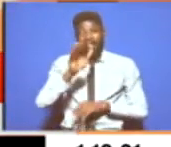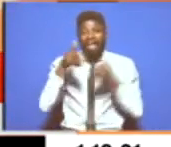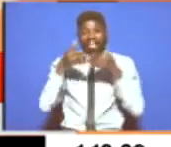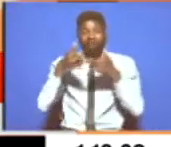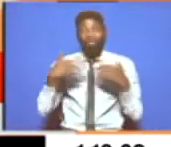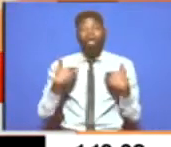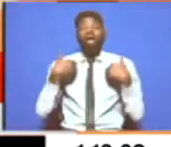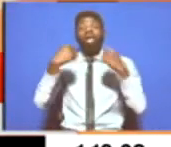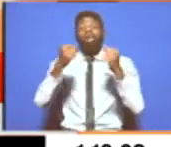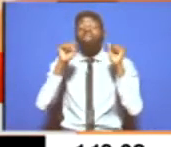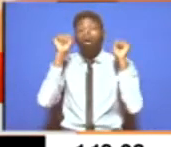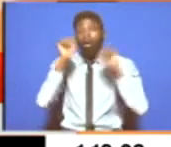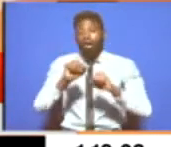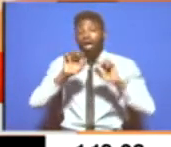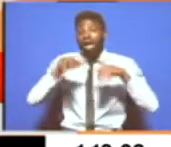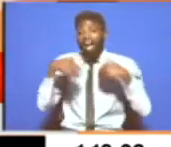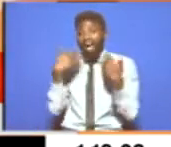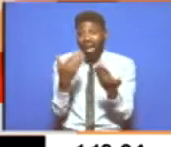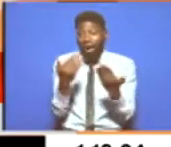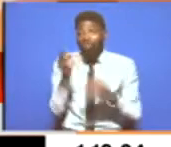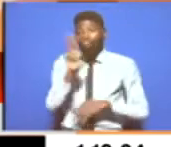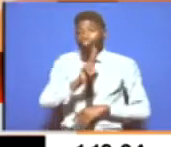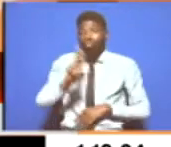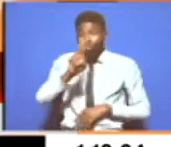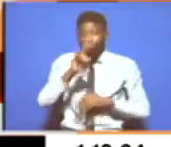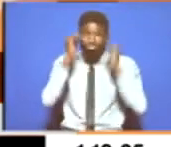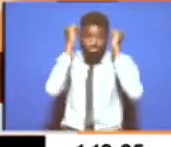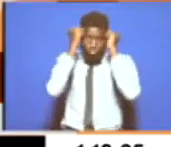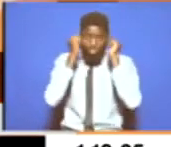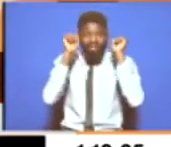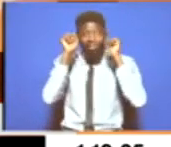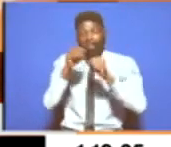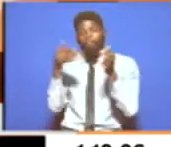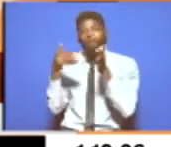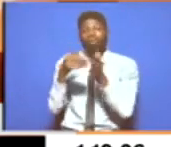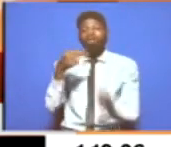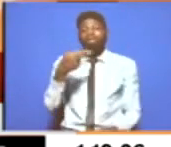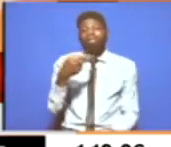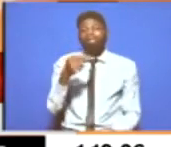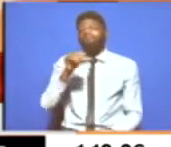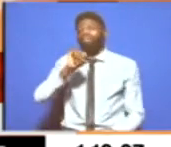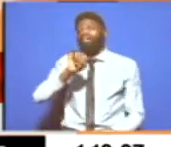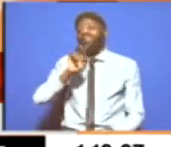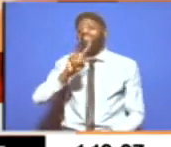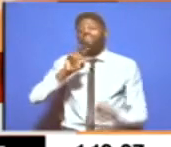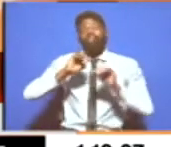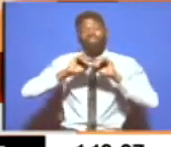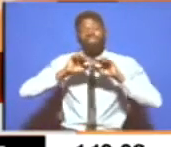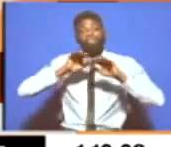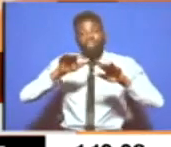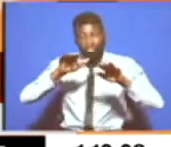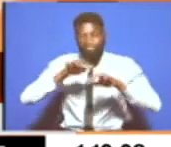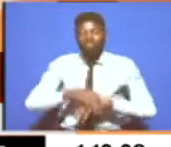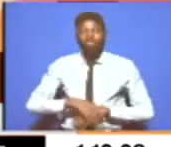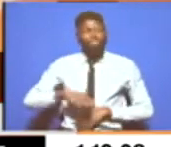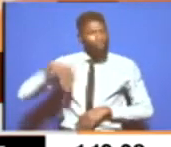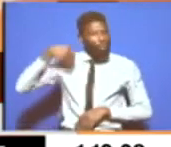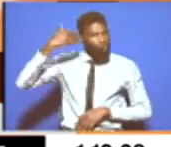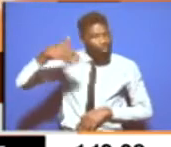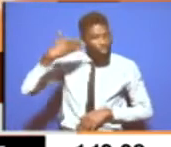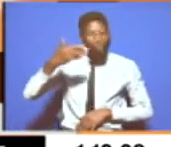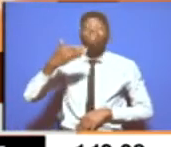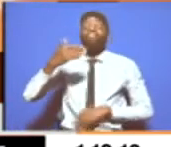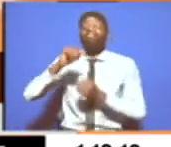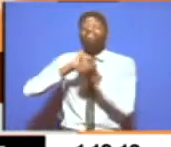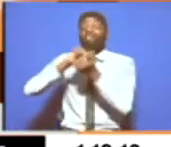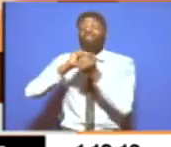in proper use of preventive measures to curb the spread of HIV infection. Every year on February 13th, International Condom